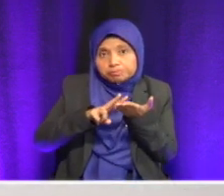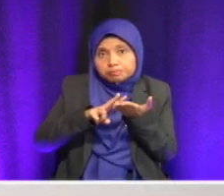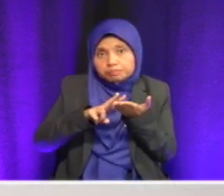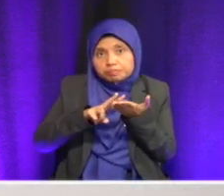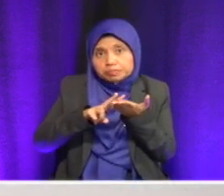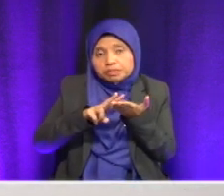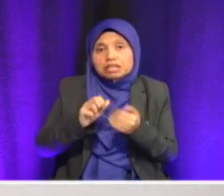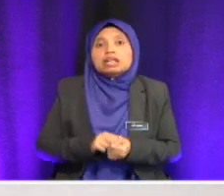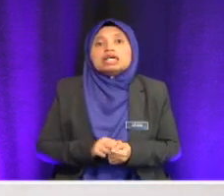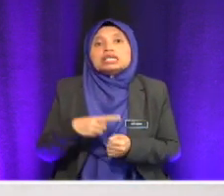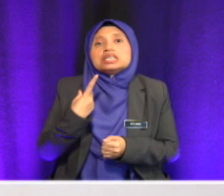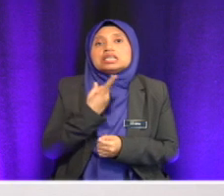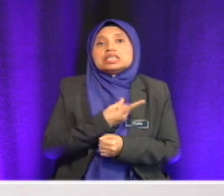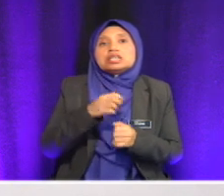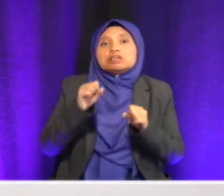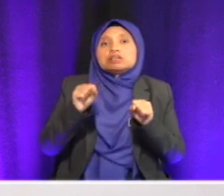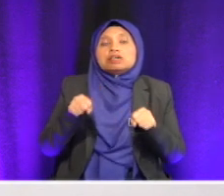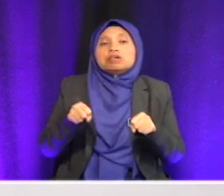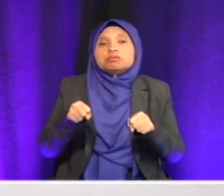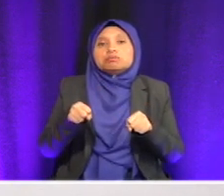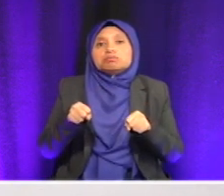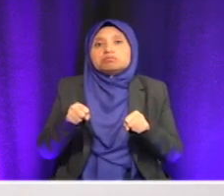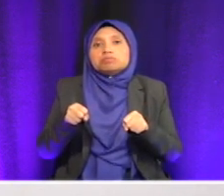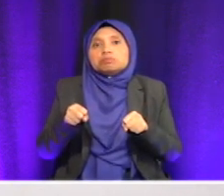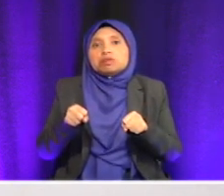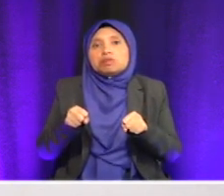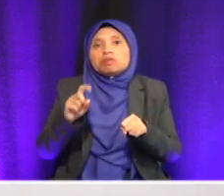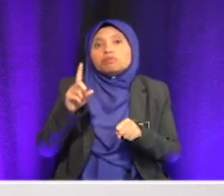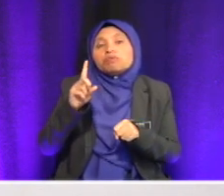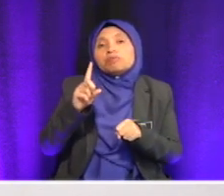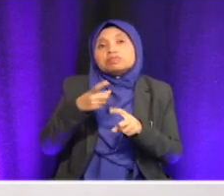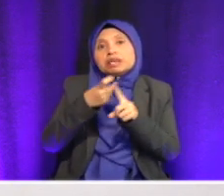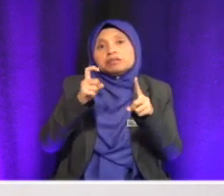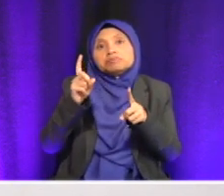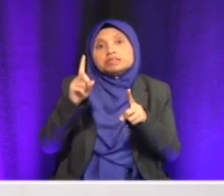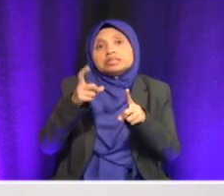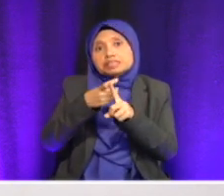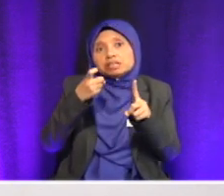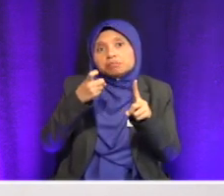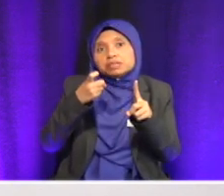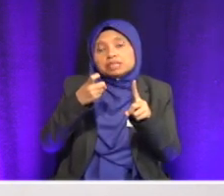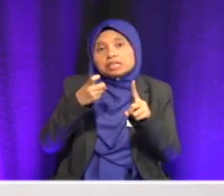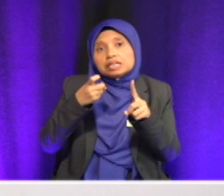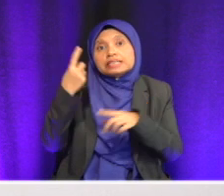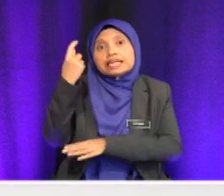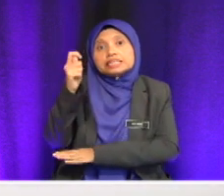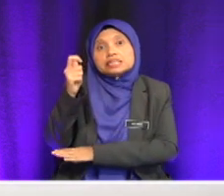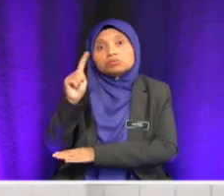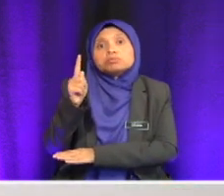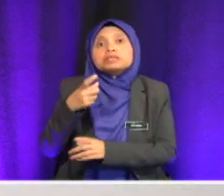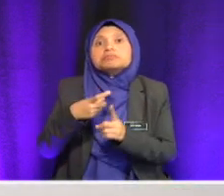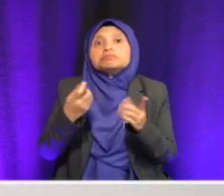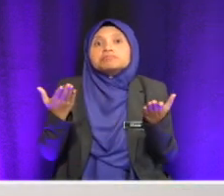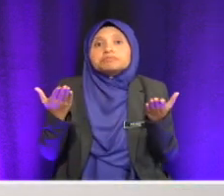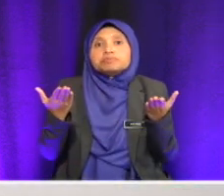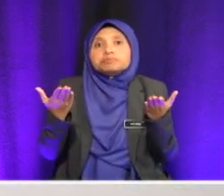Accomplish something that human had not been able to. From which text is that? From which text is it? It is